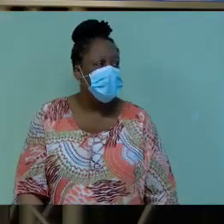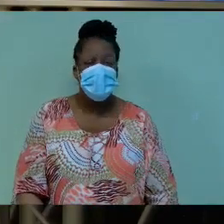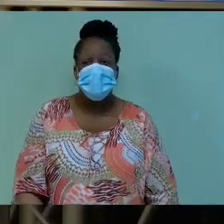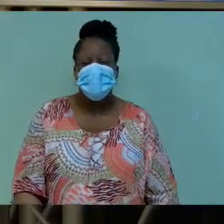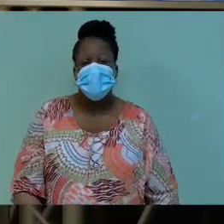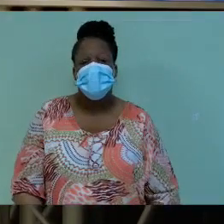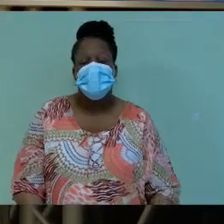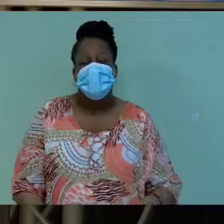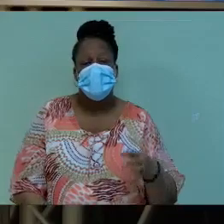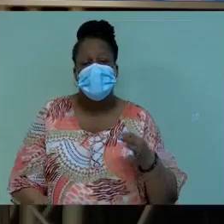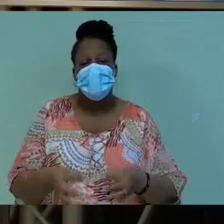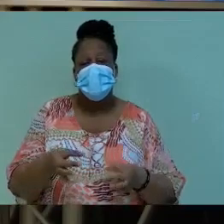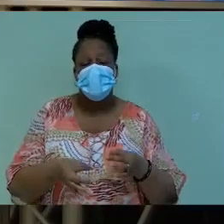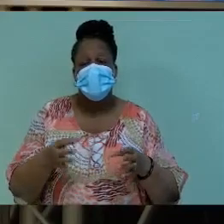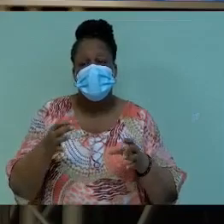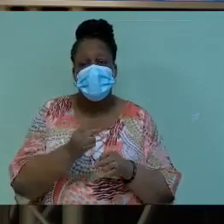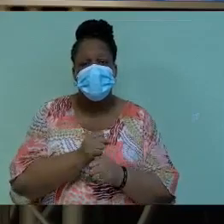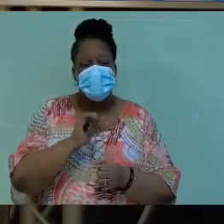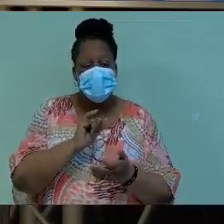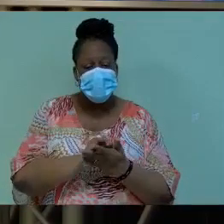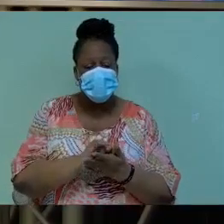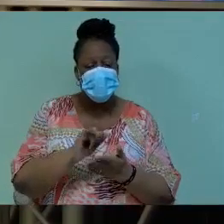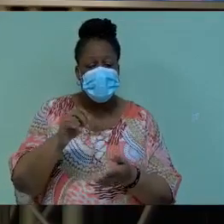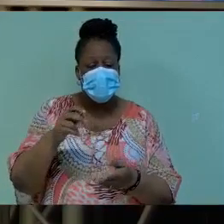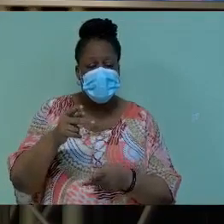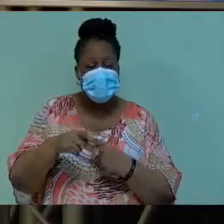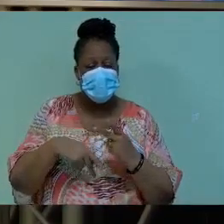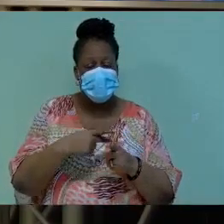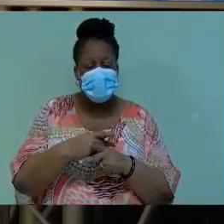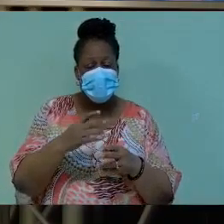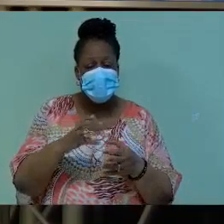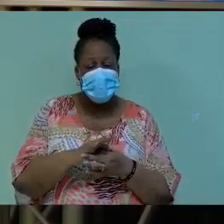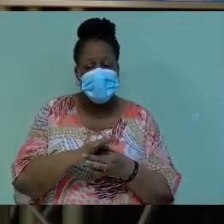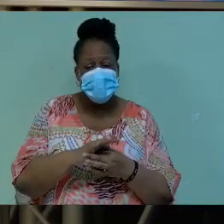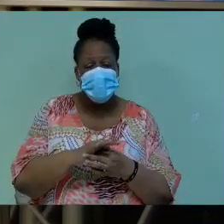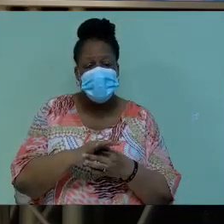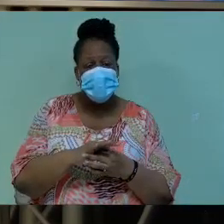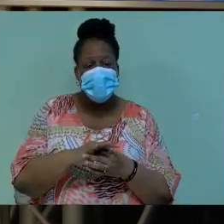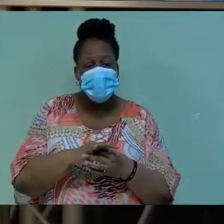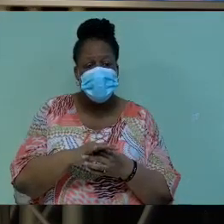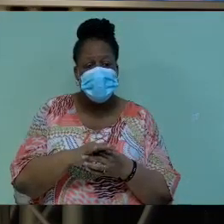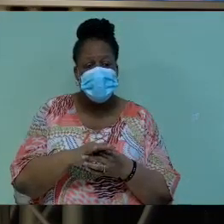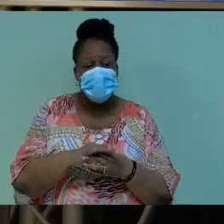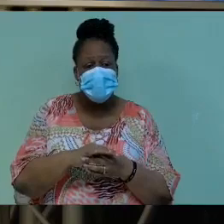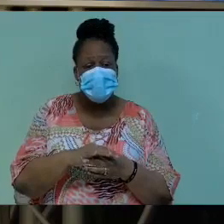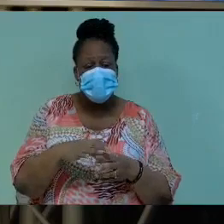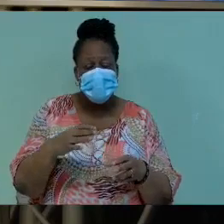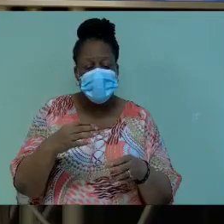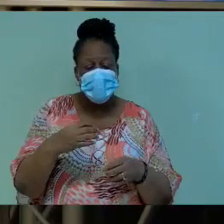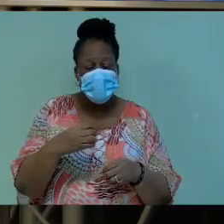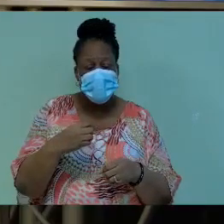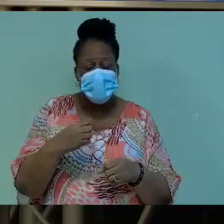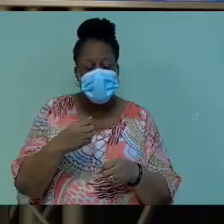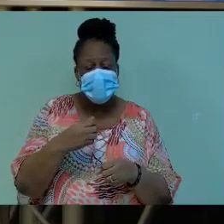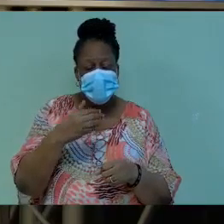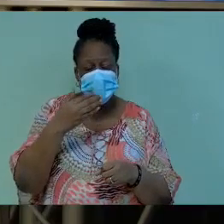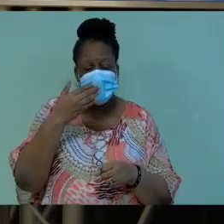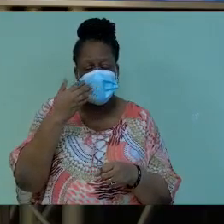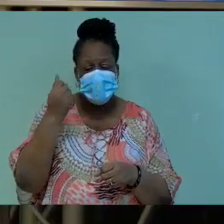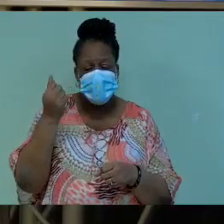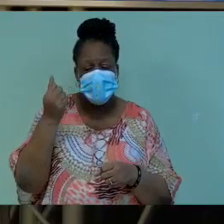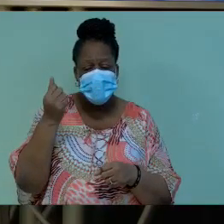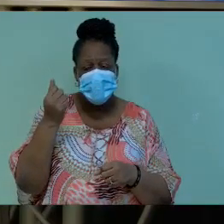65% of the population exposed to the disease. But recent figures from the CDC is showing that you would need to have at least 85% of the